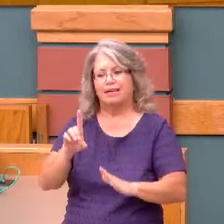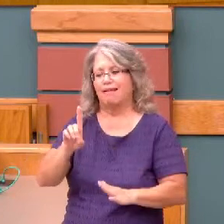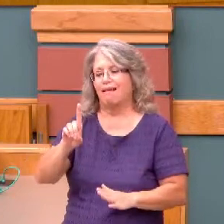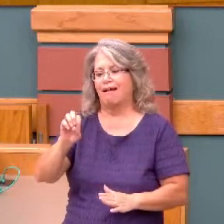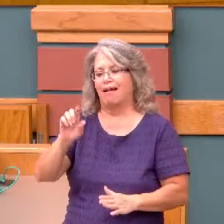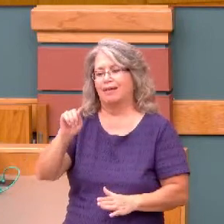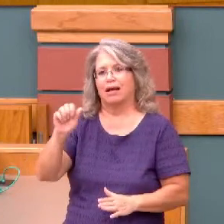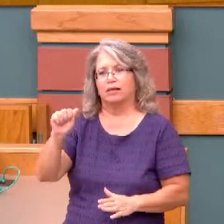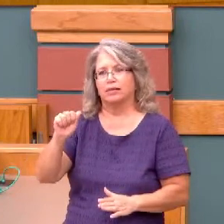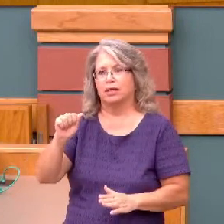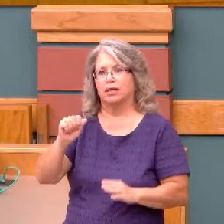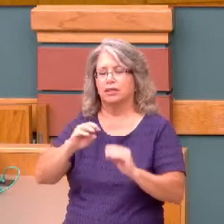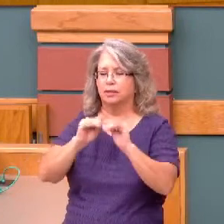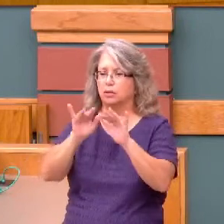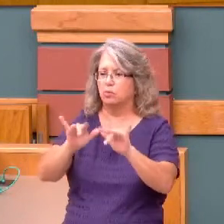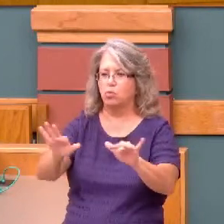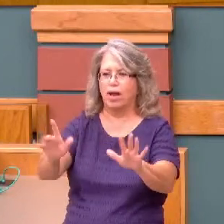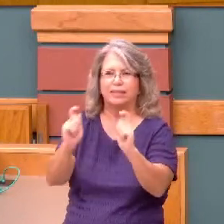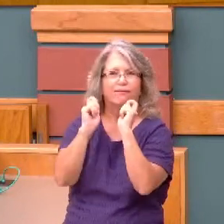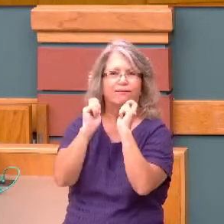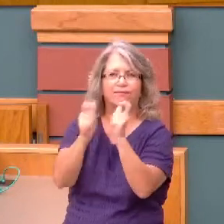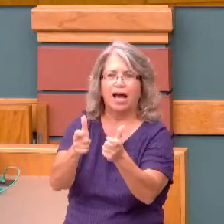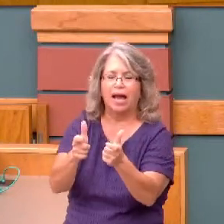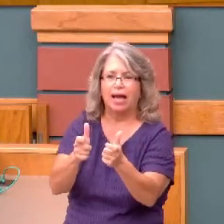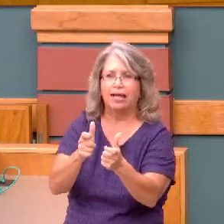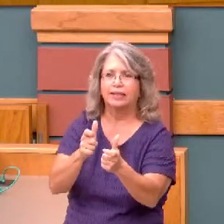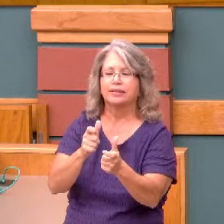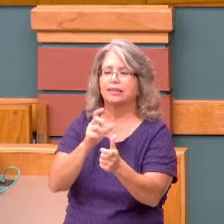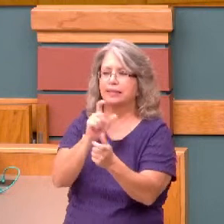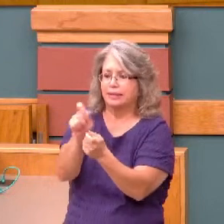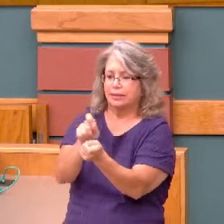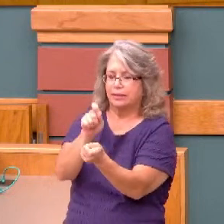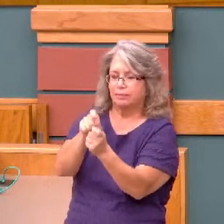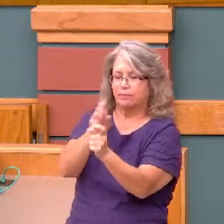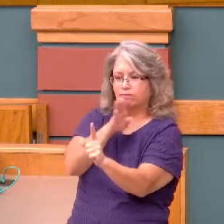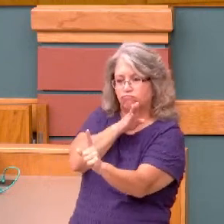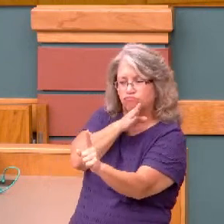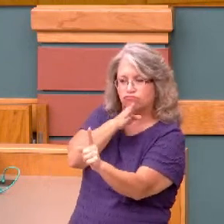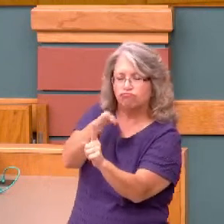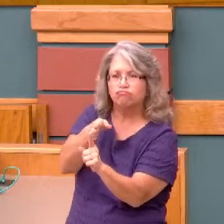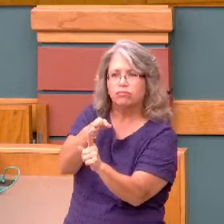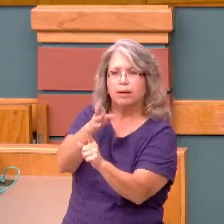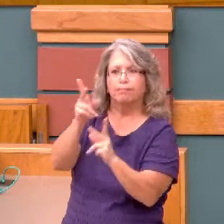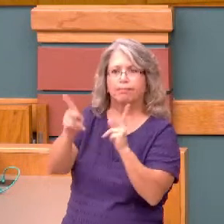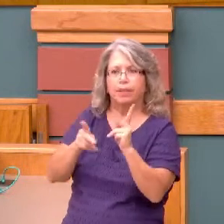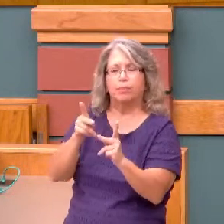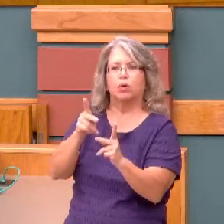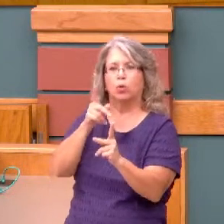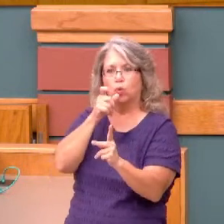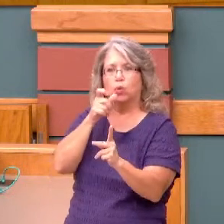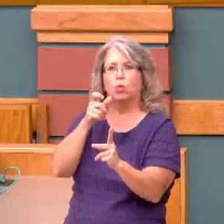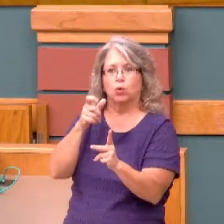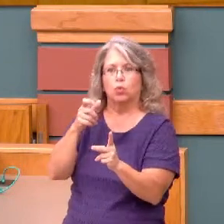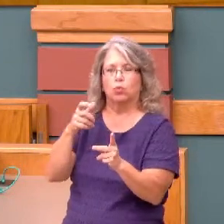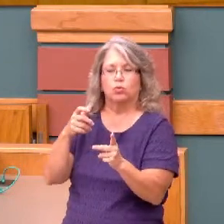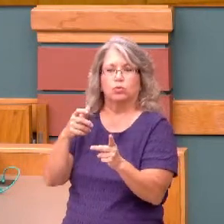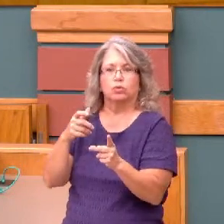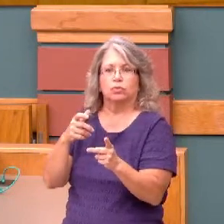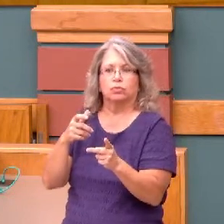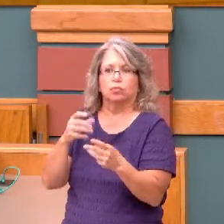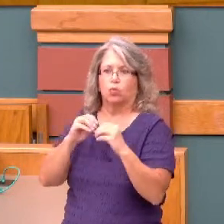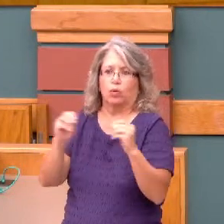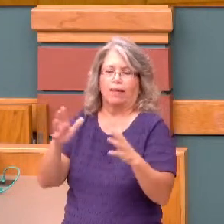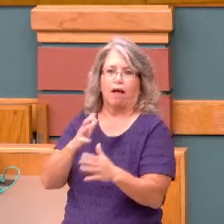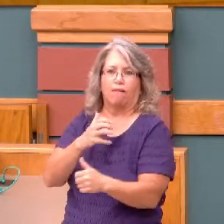the unvaccinated's lives. People infected with Delta get very sick very quickly. It appears also to